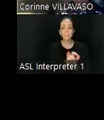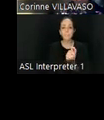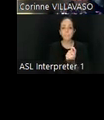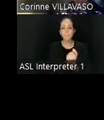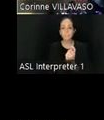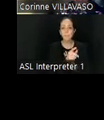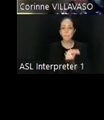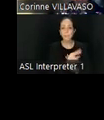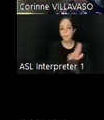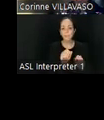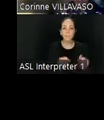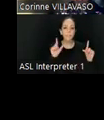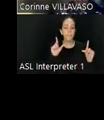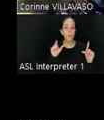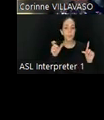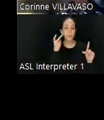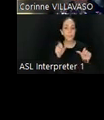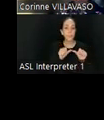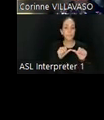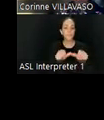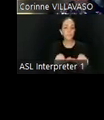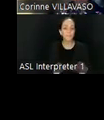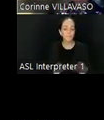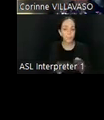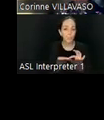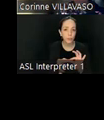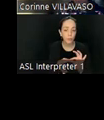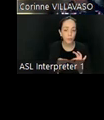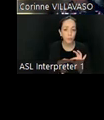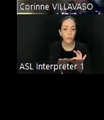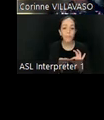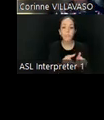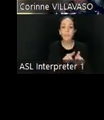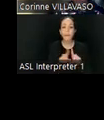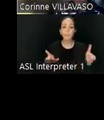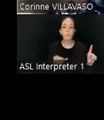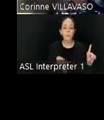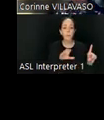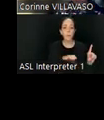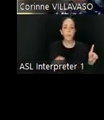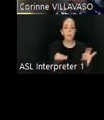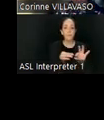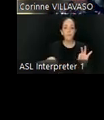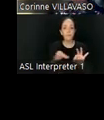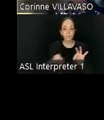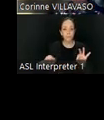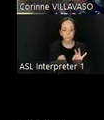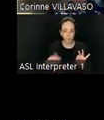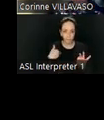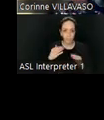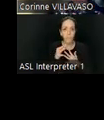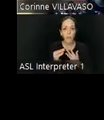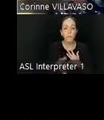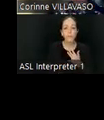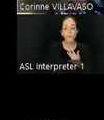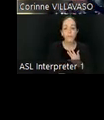their interpretation throughout the meeting. The closed captioning is turned on in Zoom as another means of assistance, but please note that this